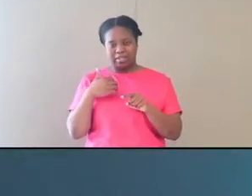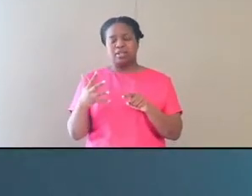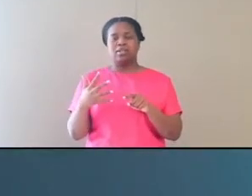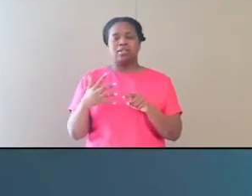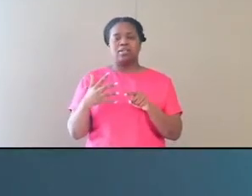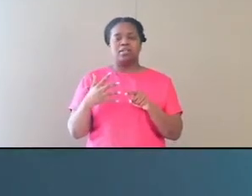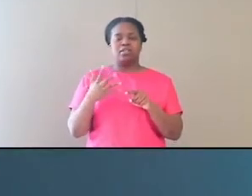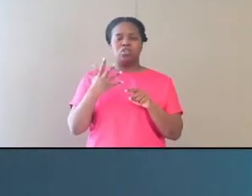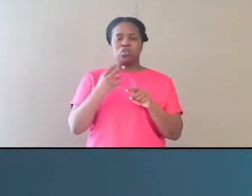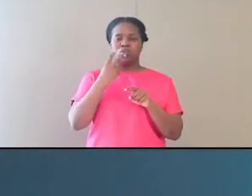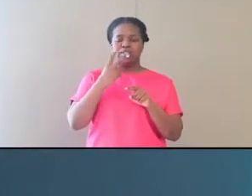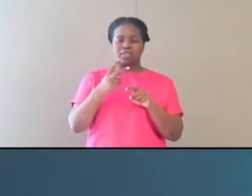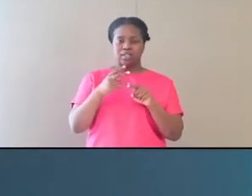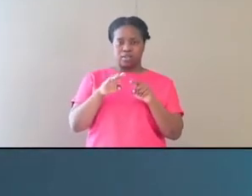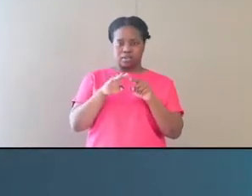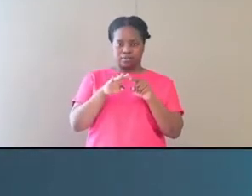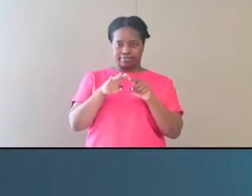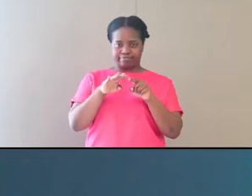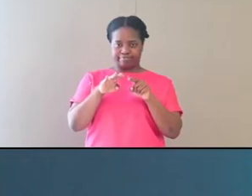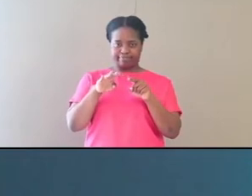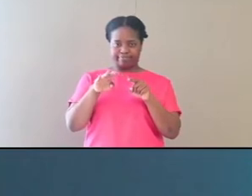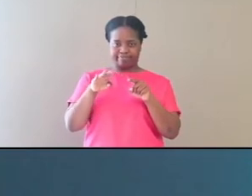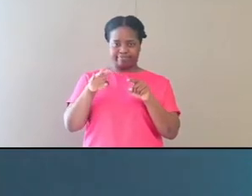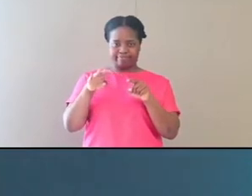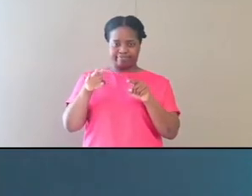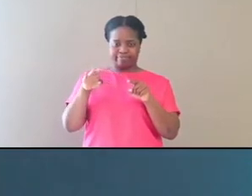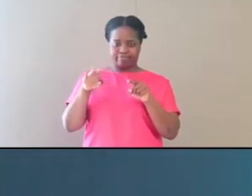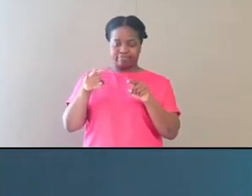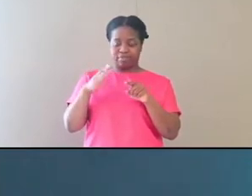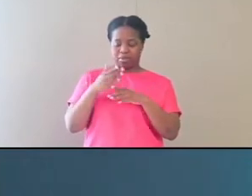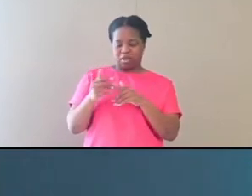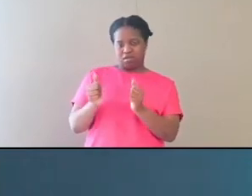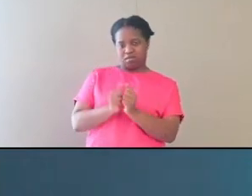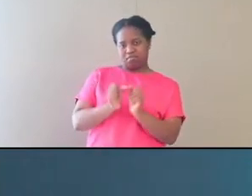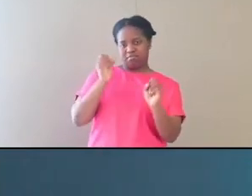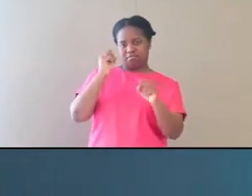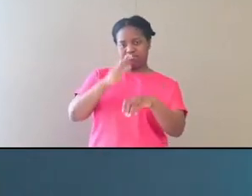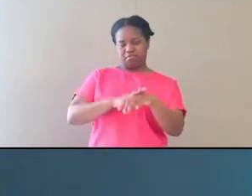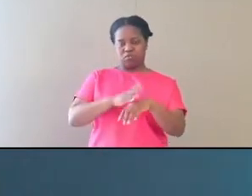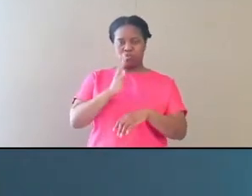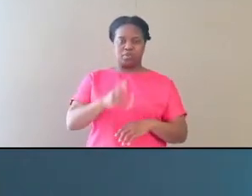Because you'll see a stagnation starting to happen. And Catherine will tell you a bit more about that.